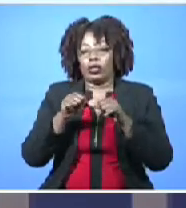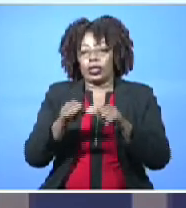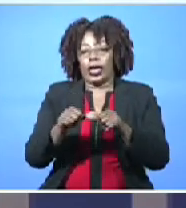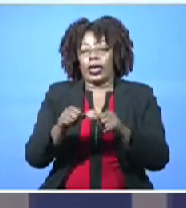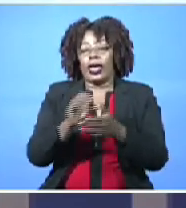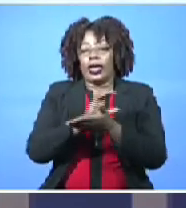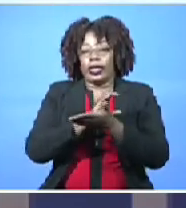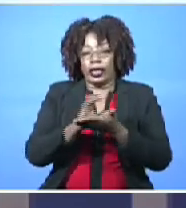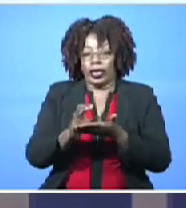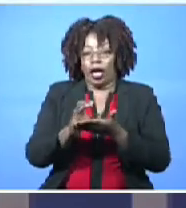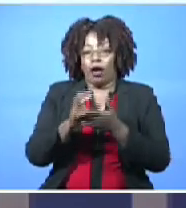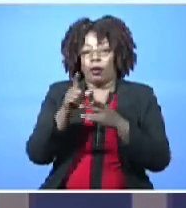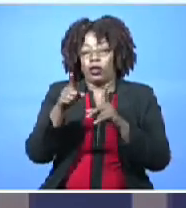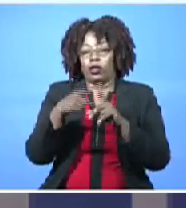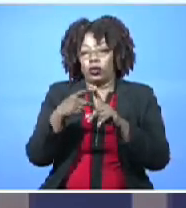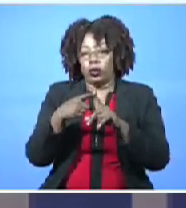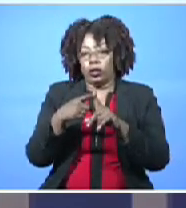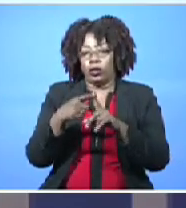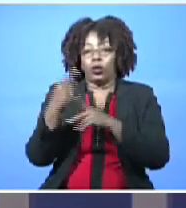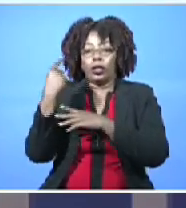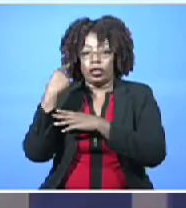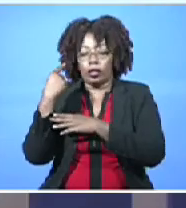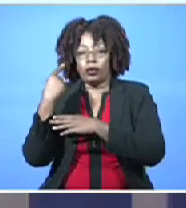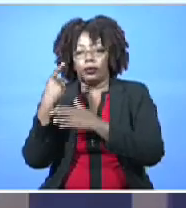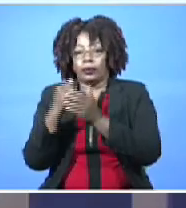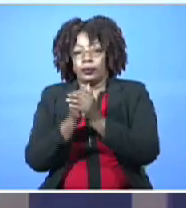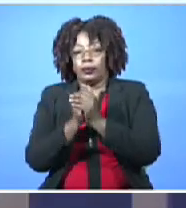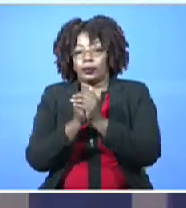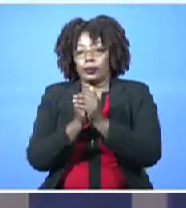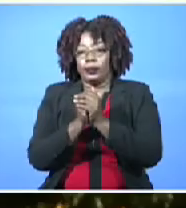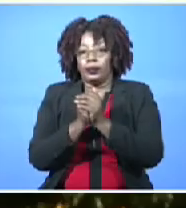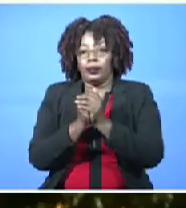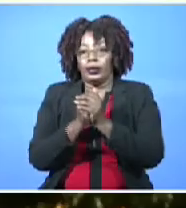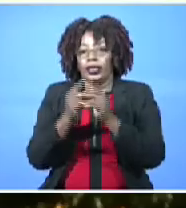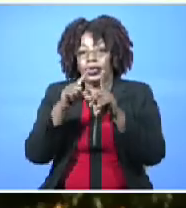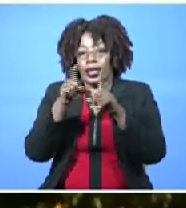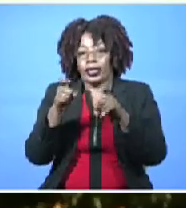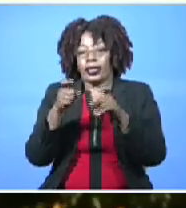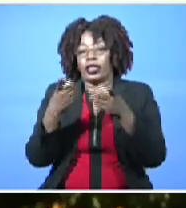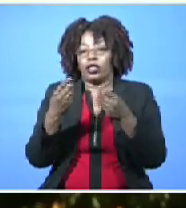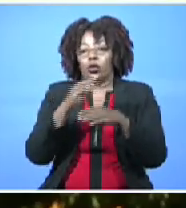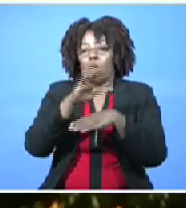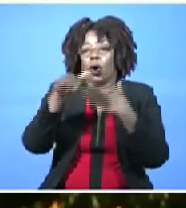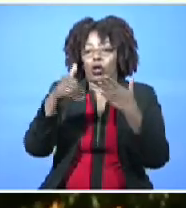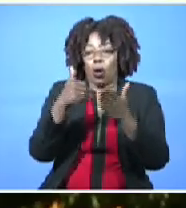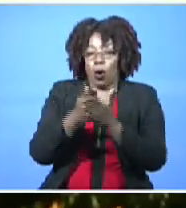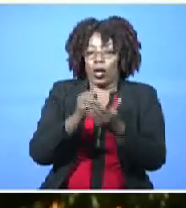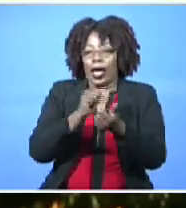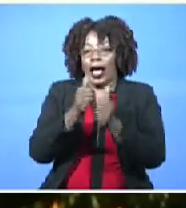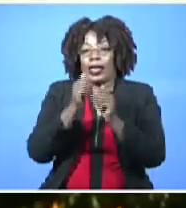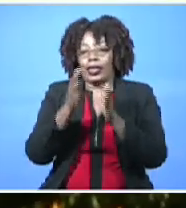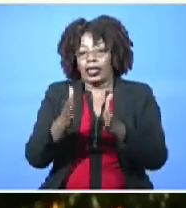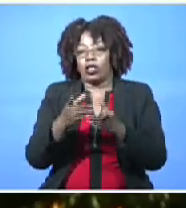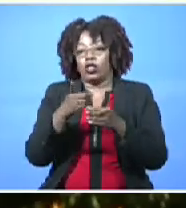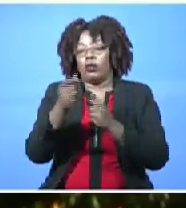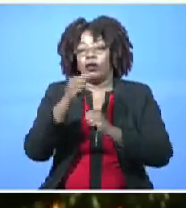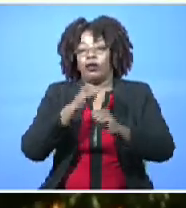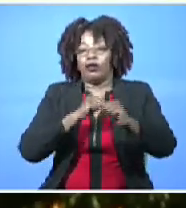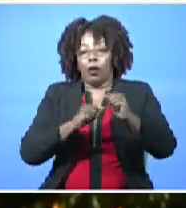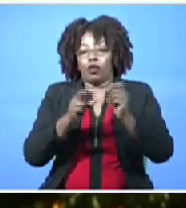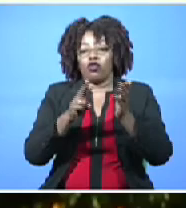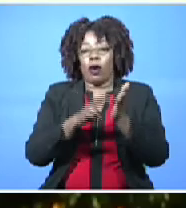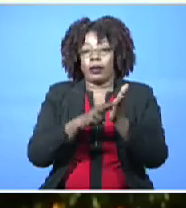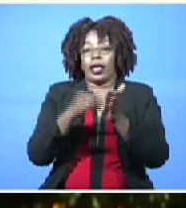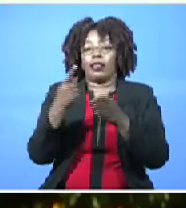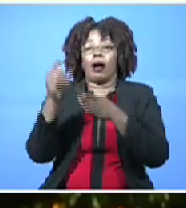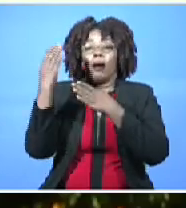the warnings as testing can take place at any time. Testing is done on all athletes. As long as you perform and you